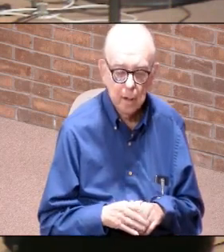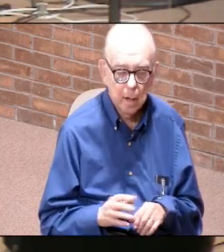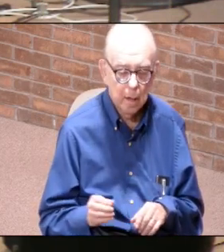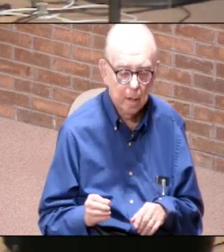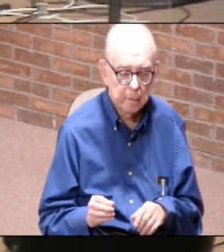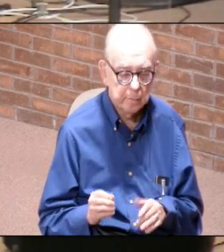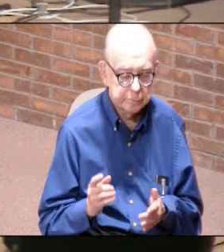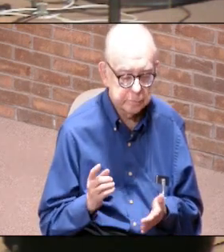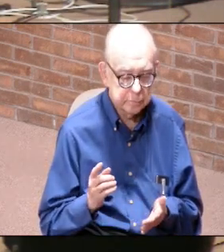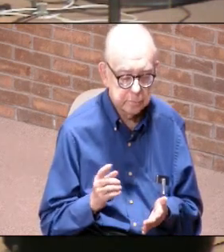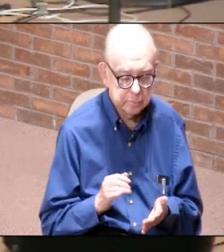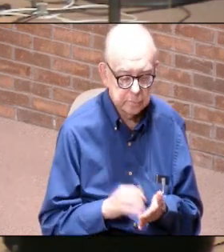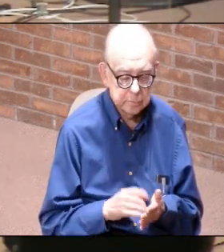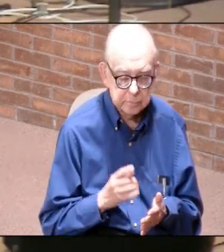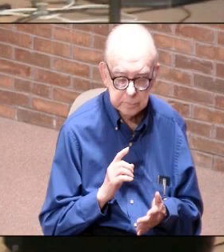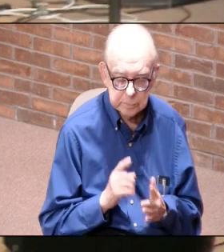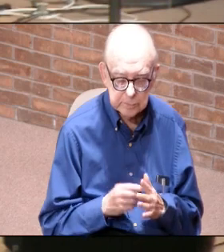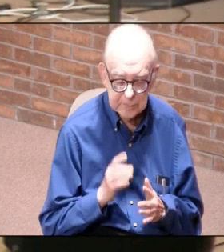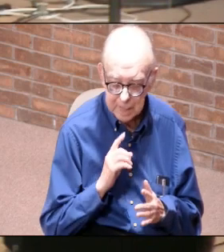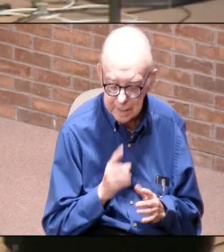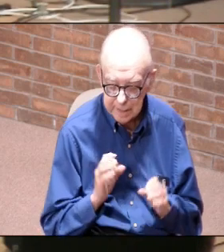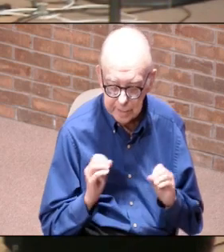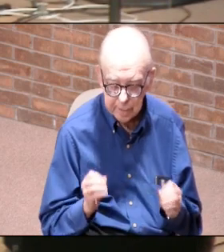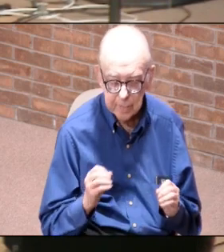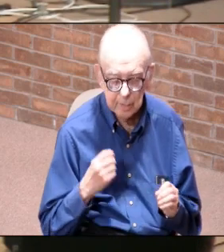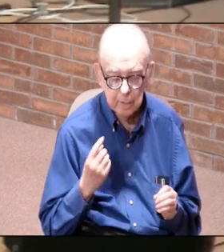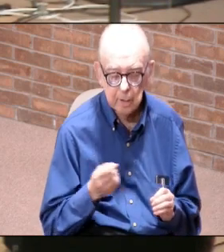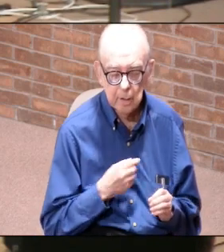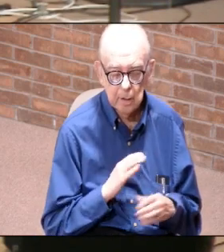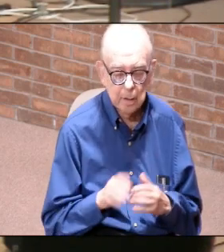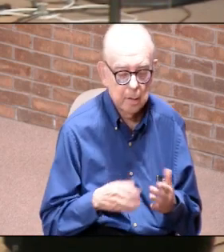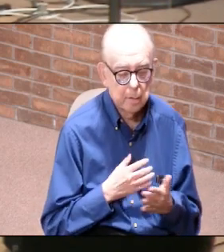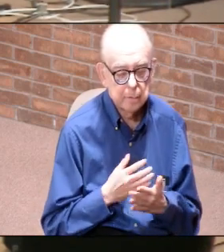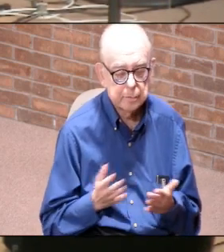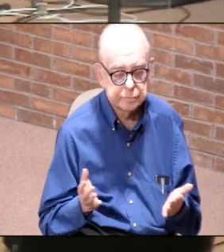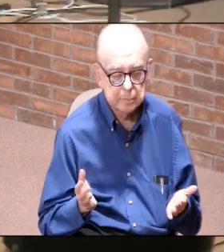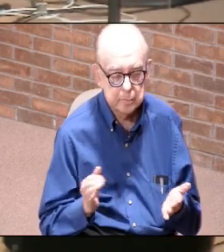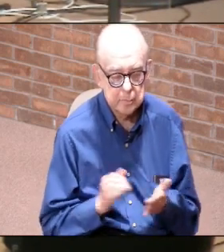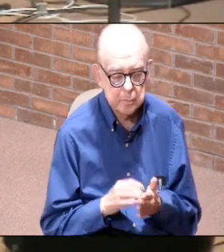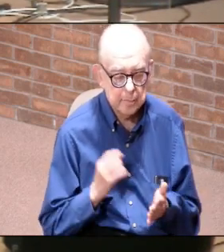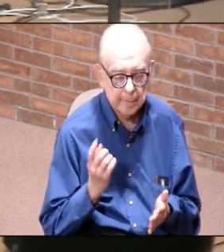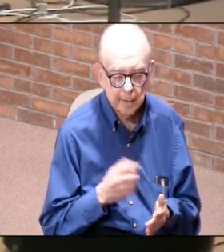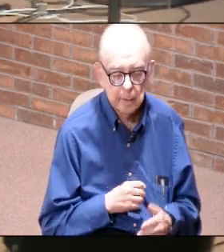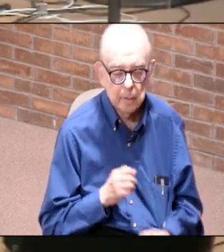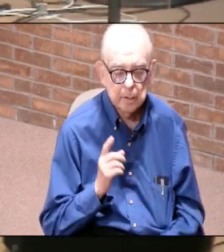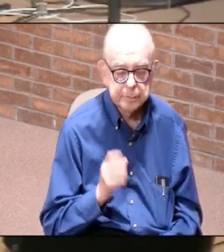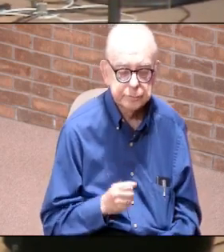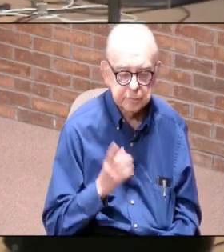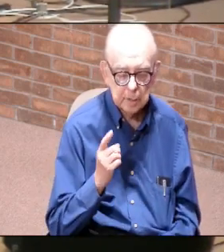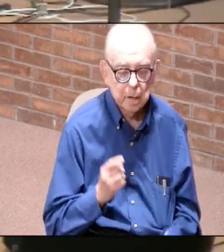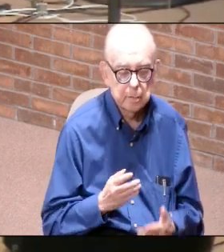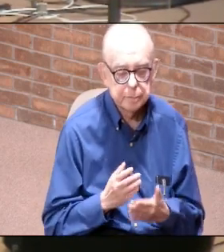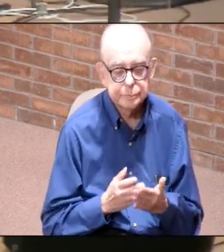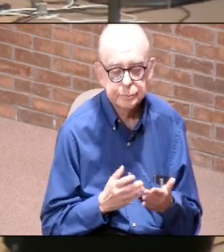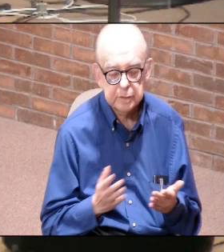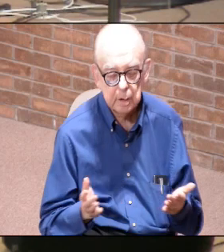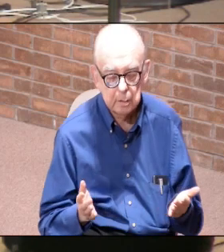And this is what he begins to teach us in all of these things, that we need to understand some